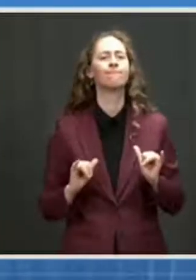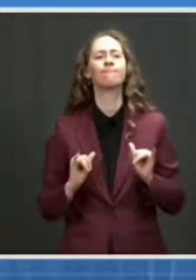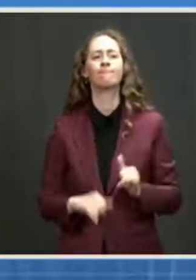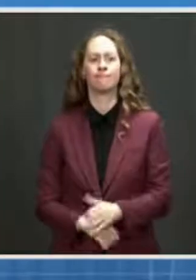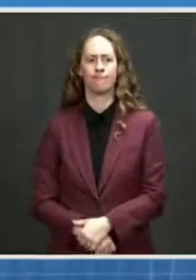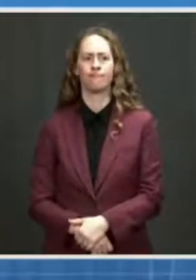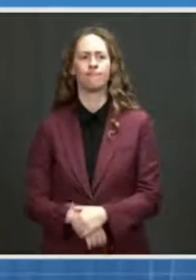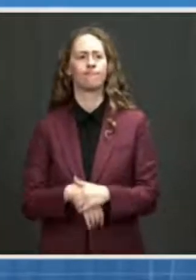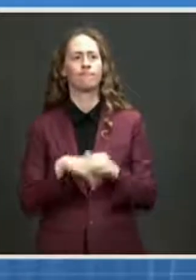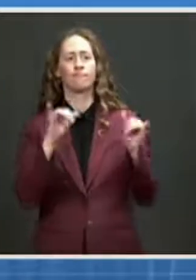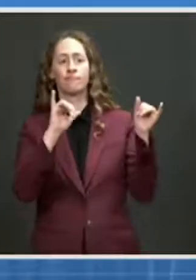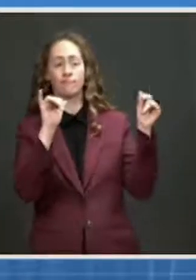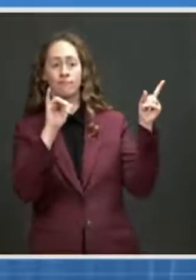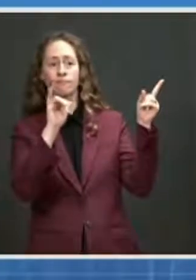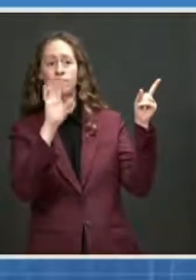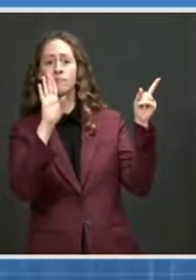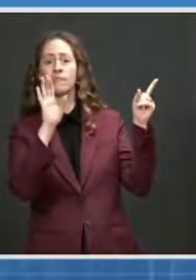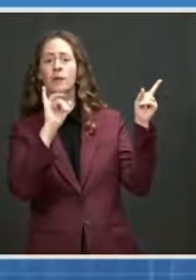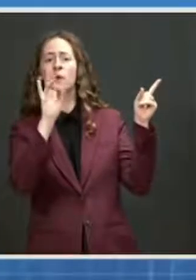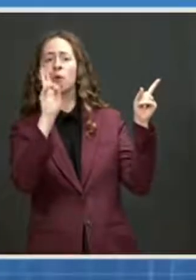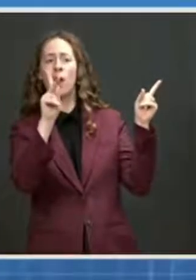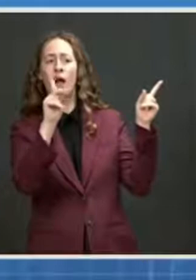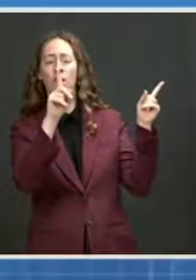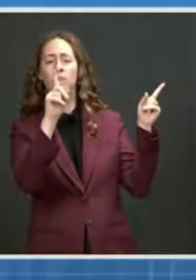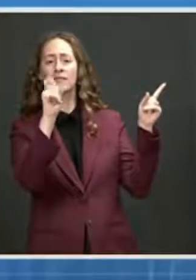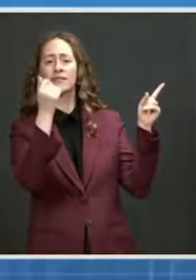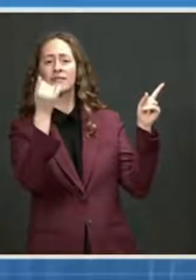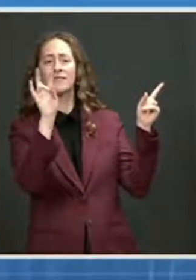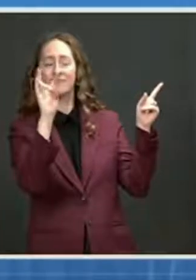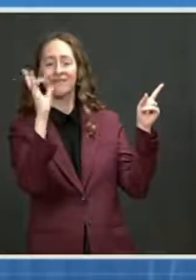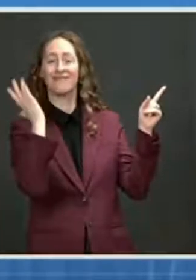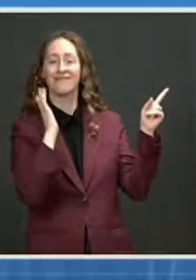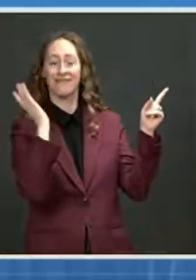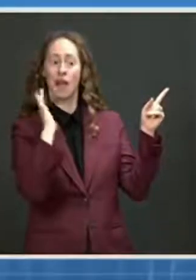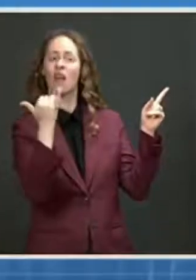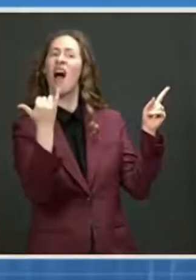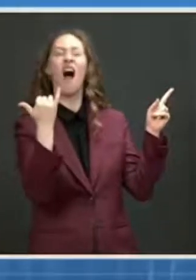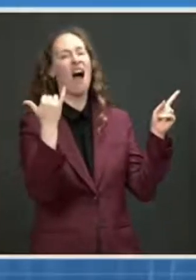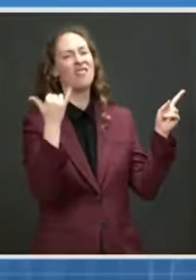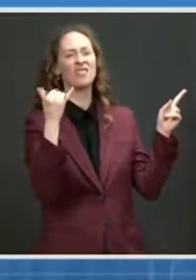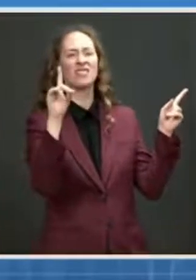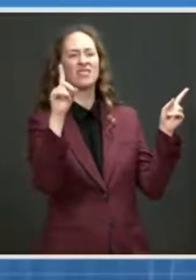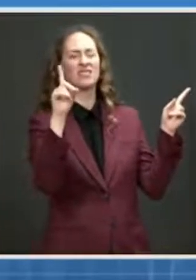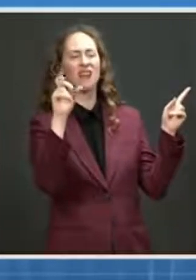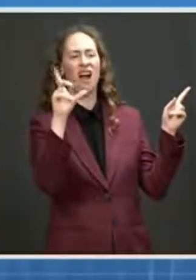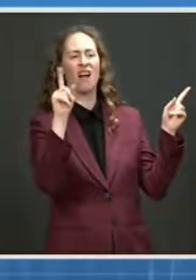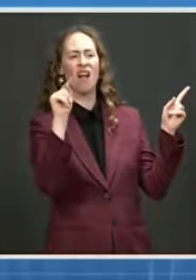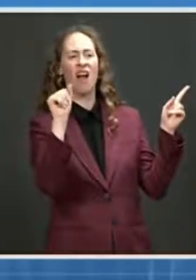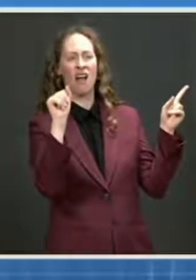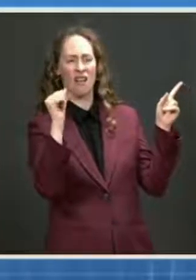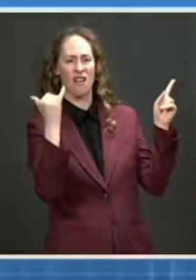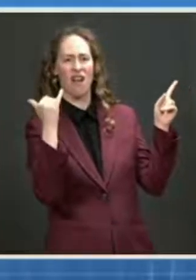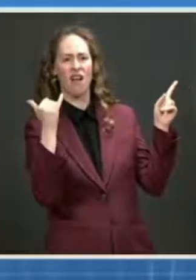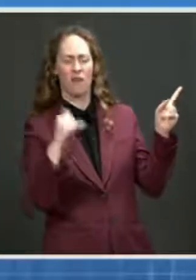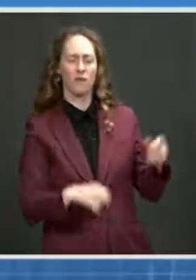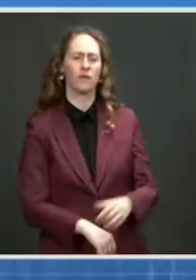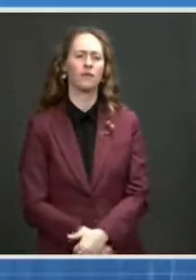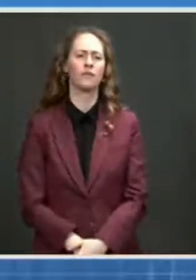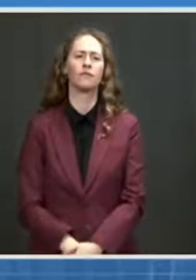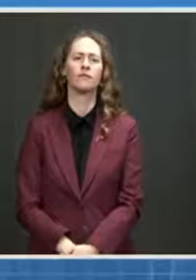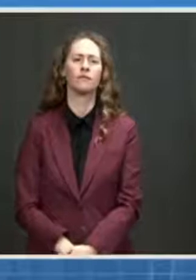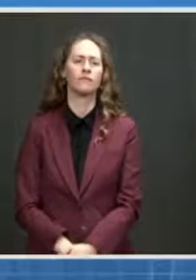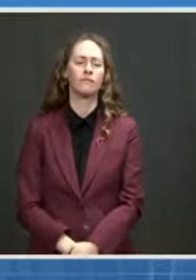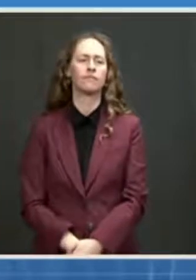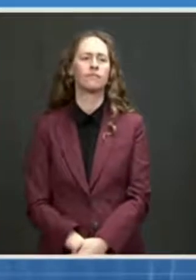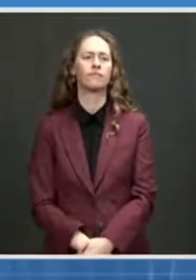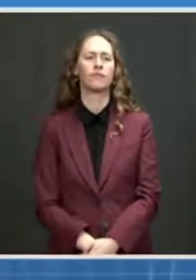a B117 dominant and then the 617 took over. We cannot let that happen in the United States, which